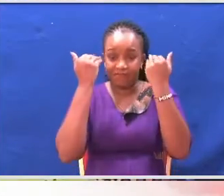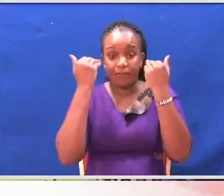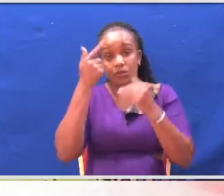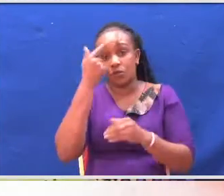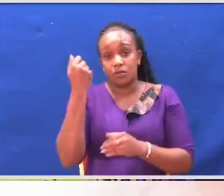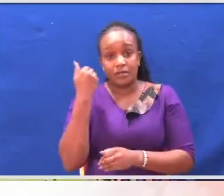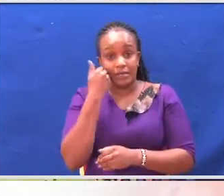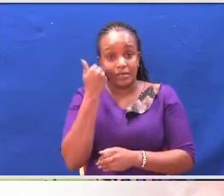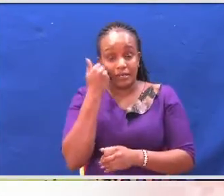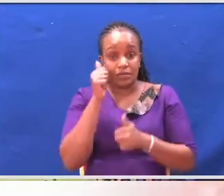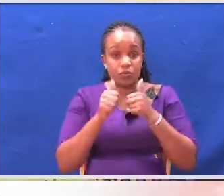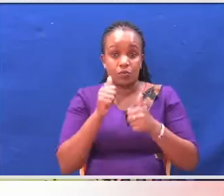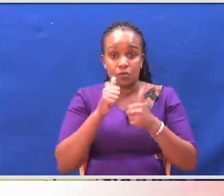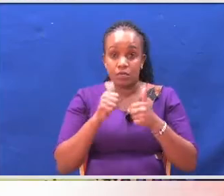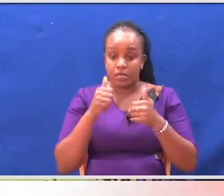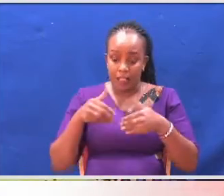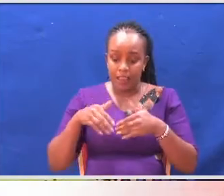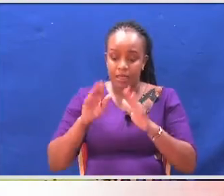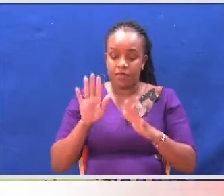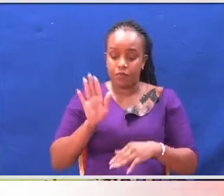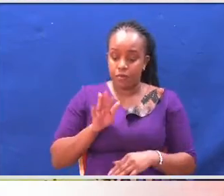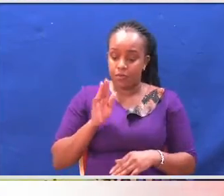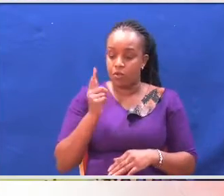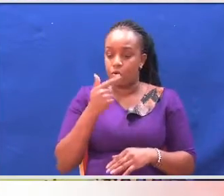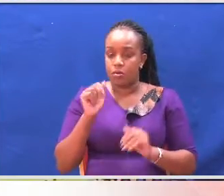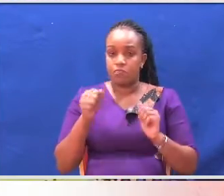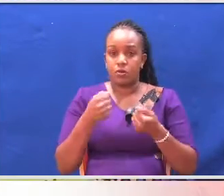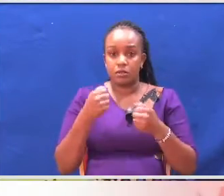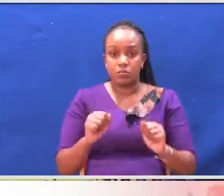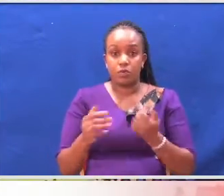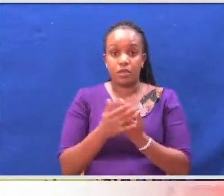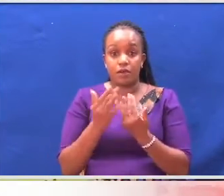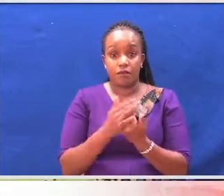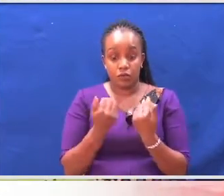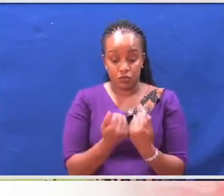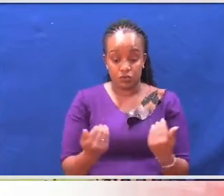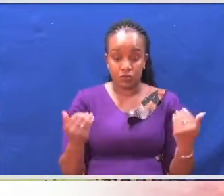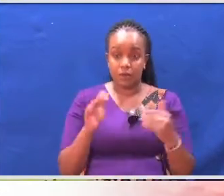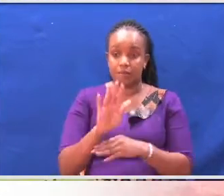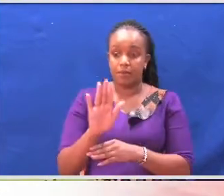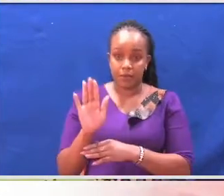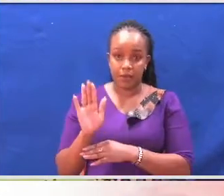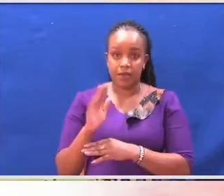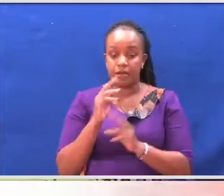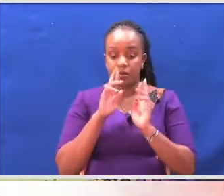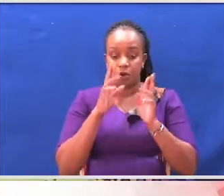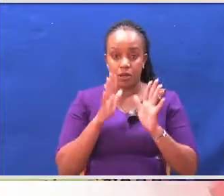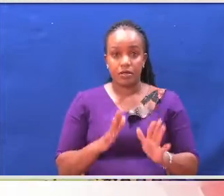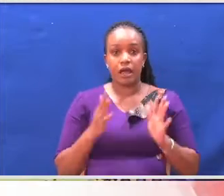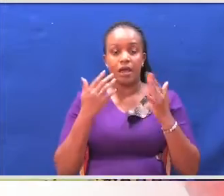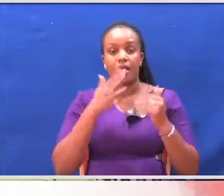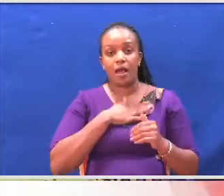illnesses, leaving behind widows who are unable to fend for themselves. Our reporter Violet Auma caught up with the